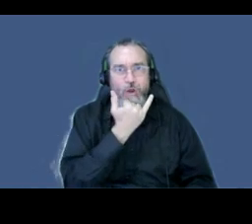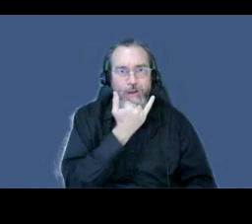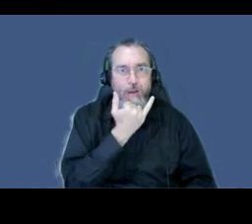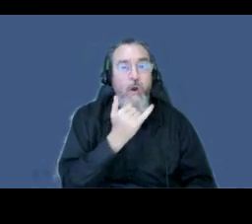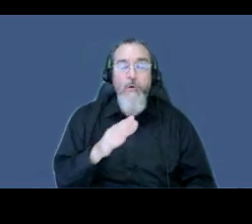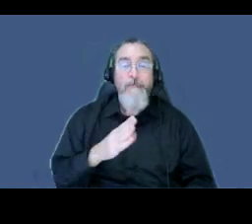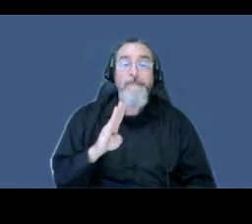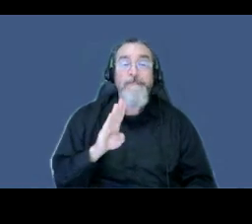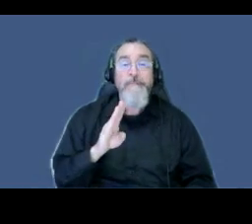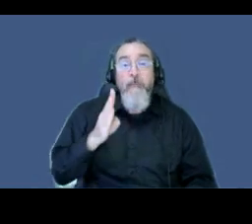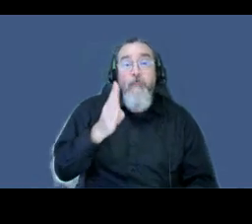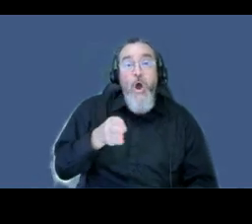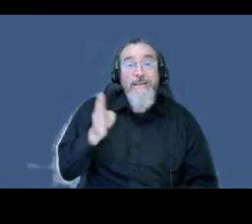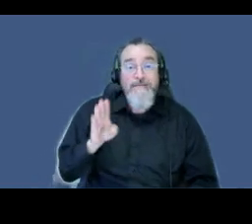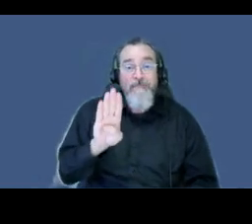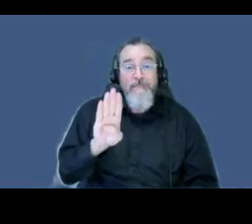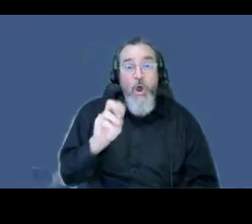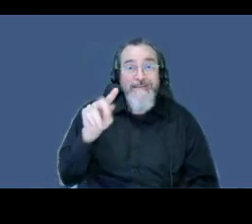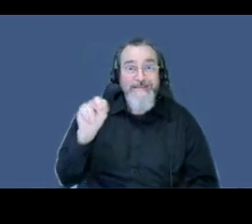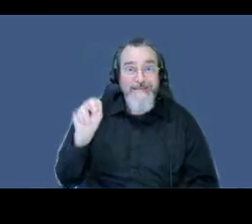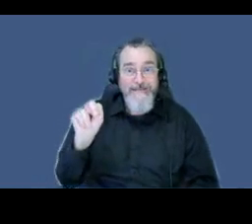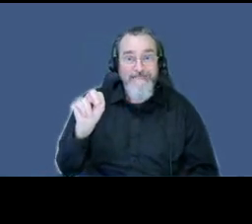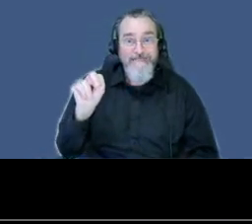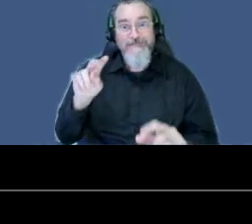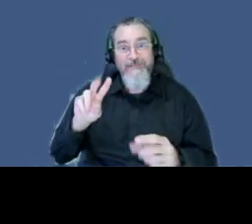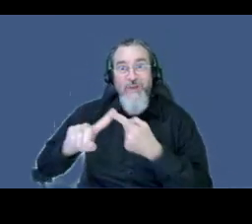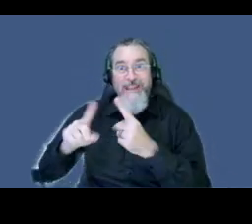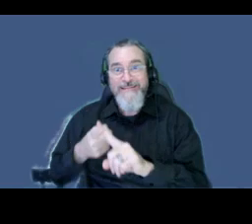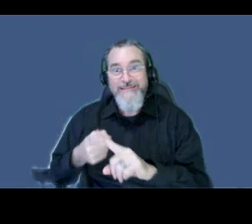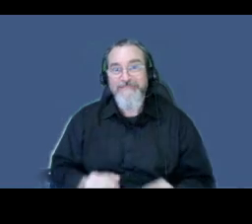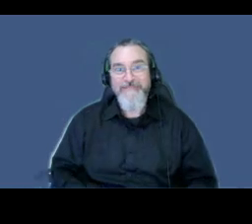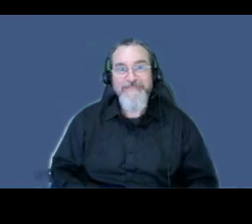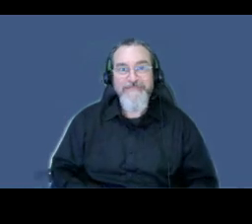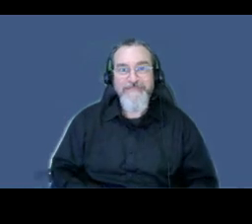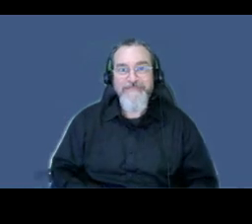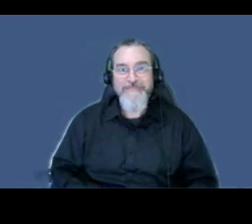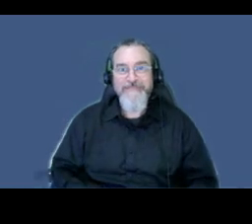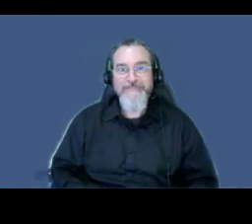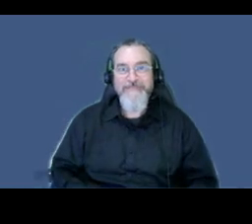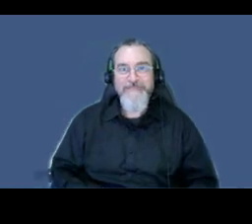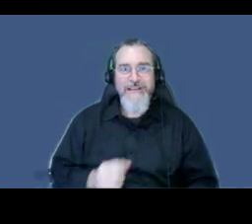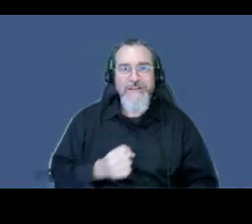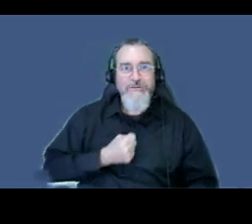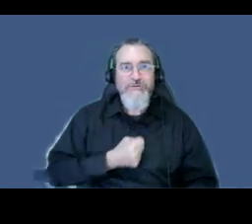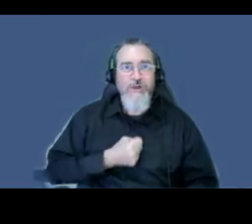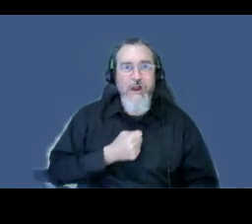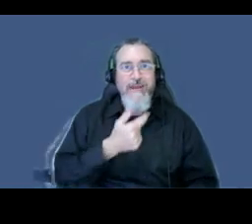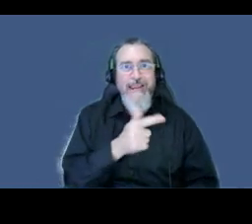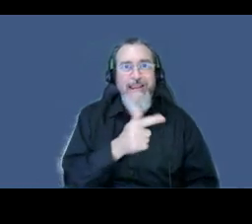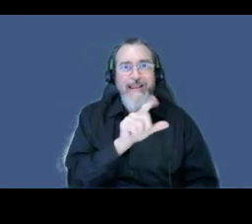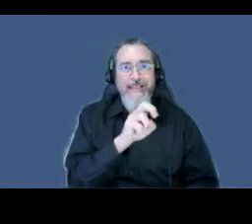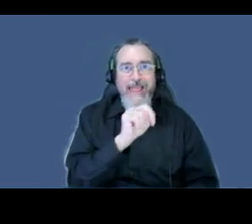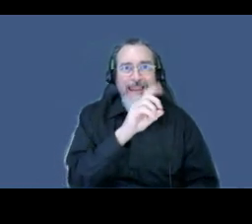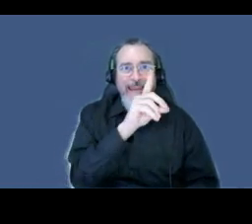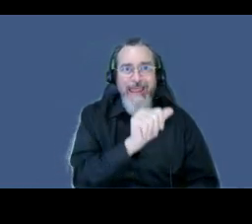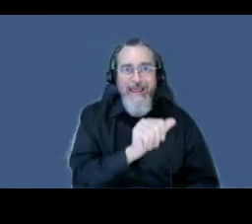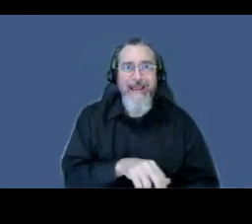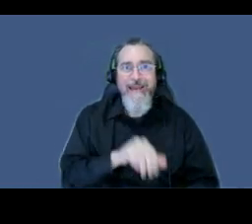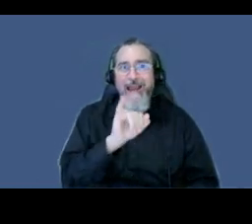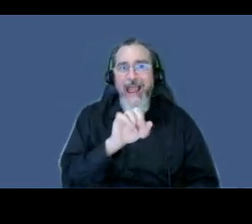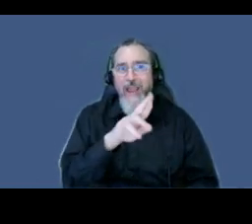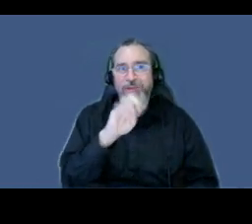friends. Sorry, Irene. Sorry, Glenda. It's the Boston. Right now we are